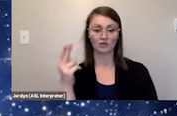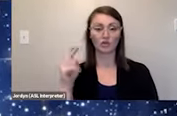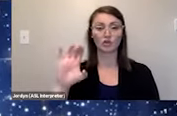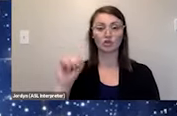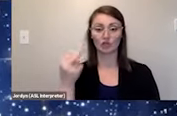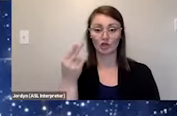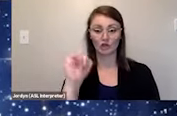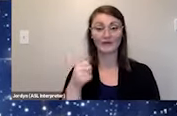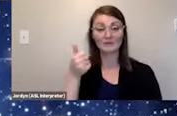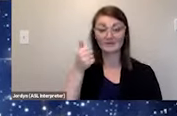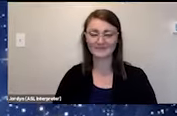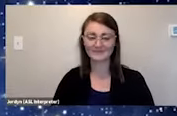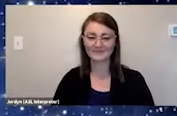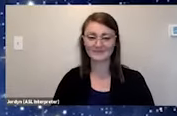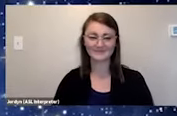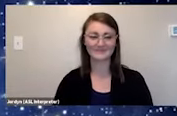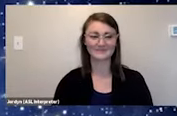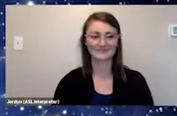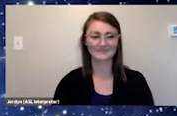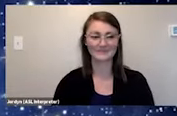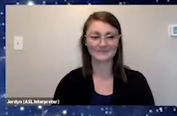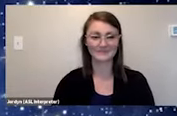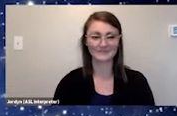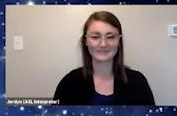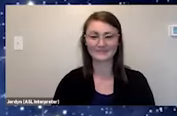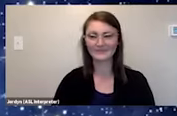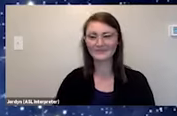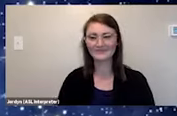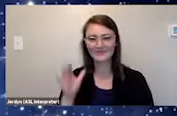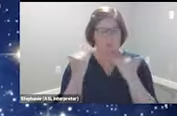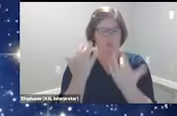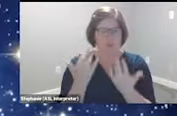Research. Thank you so much. Venkatesh, it appears that you are still muted.